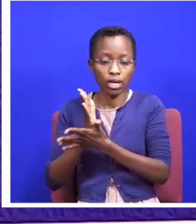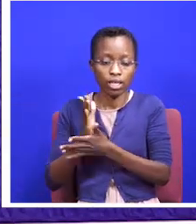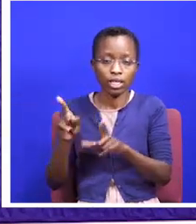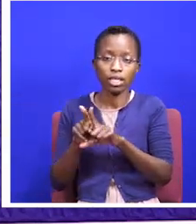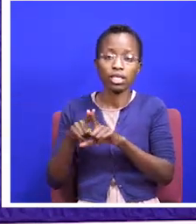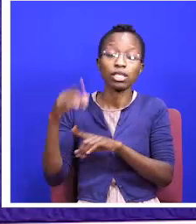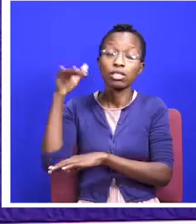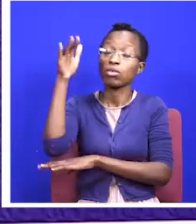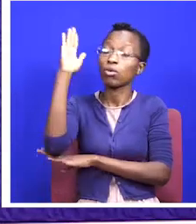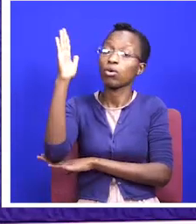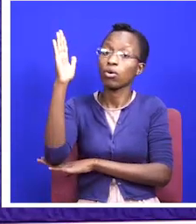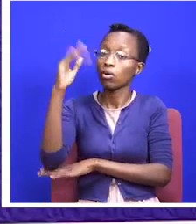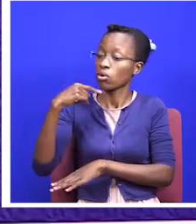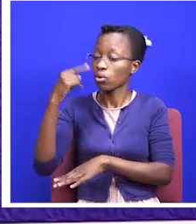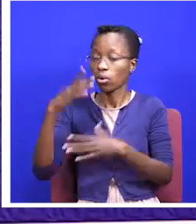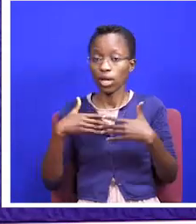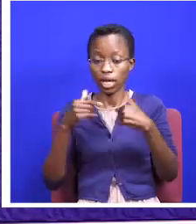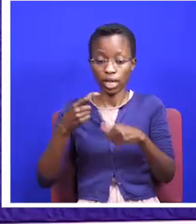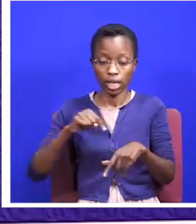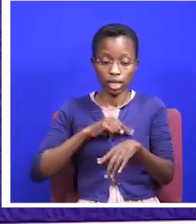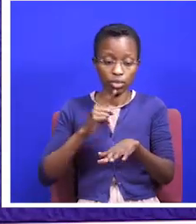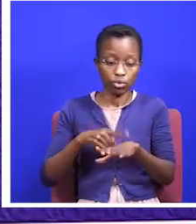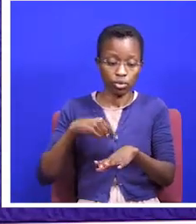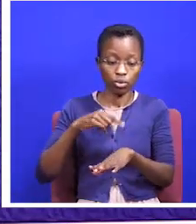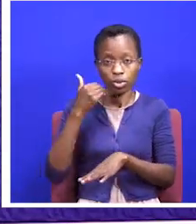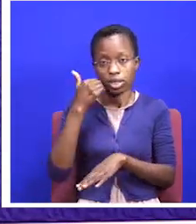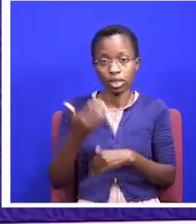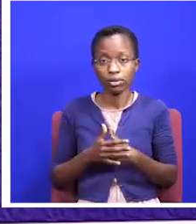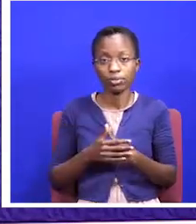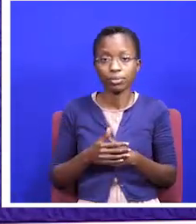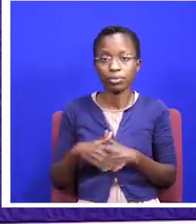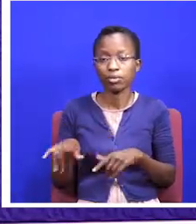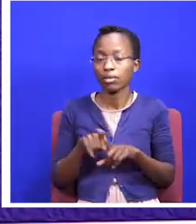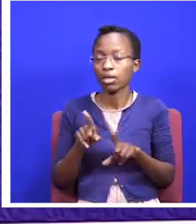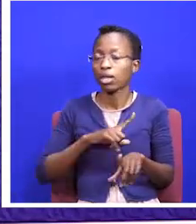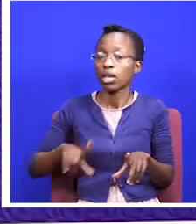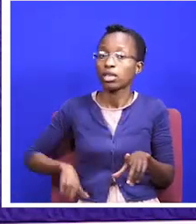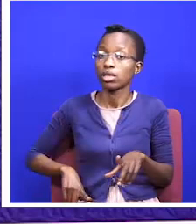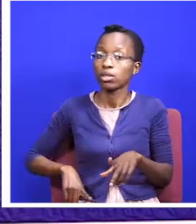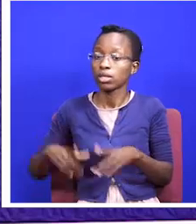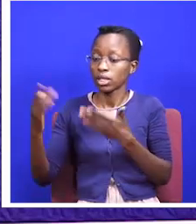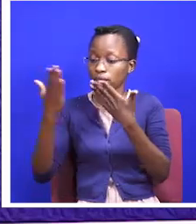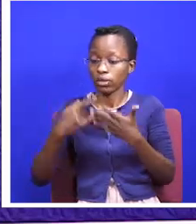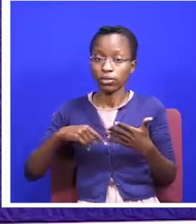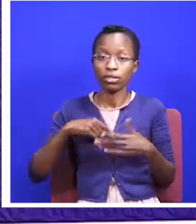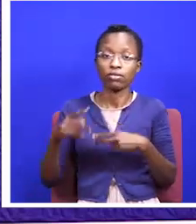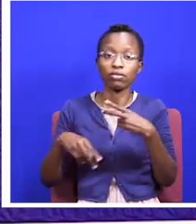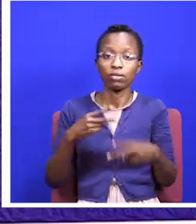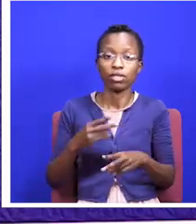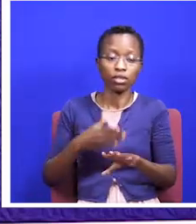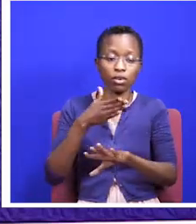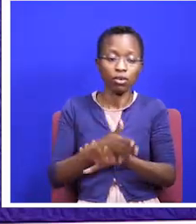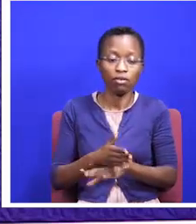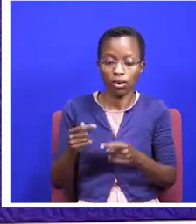and it is God, Jehovah, who heals us when we are sick. He is the one who gives us